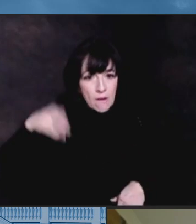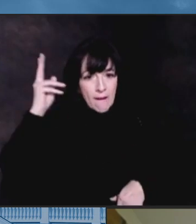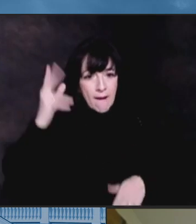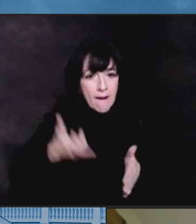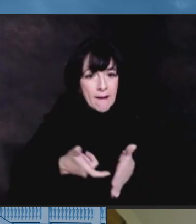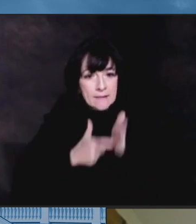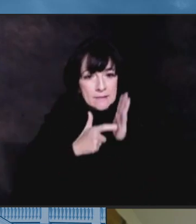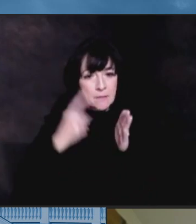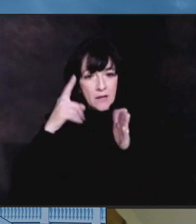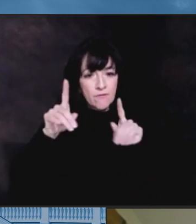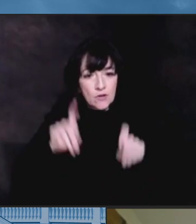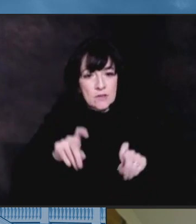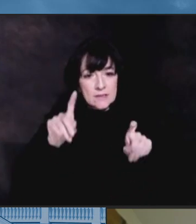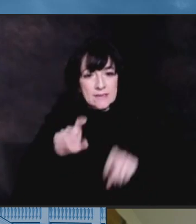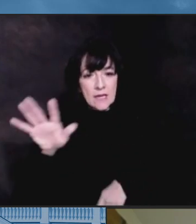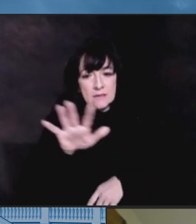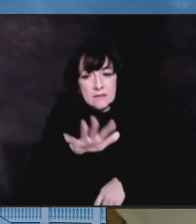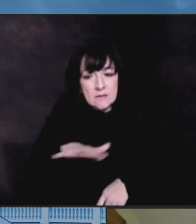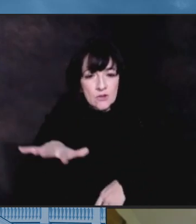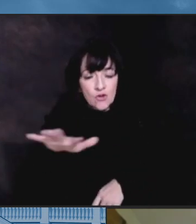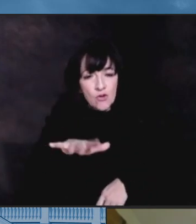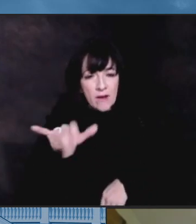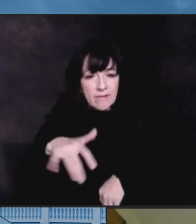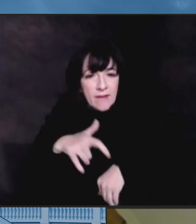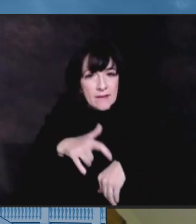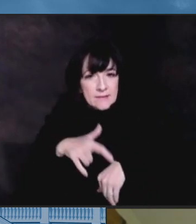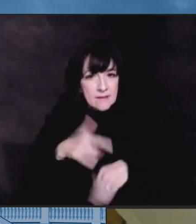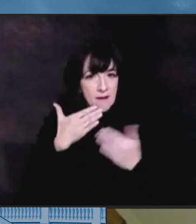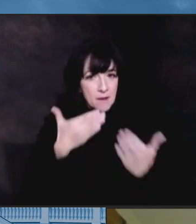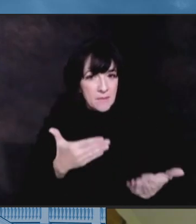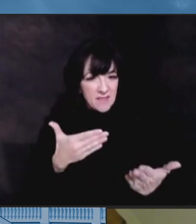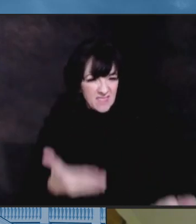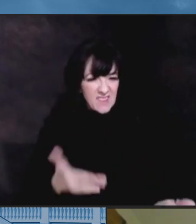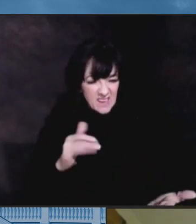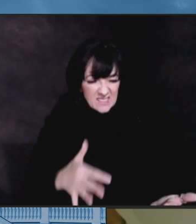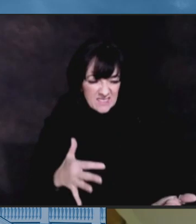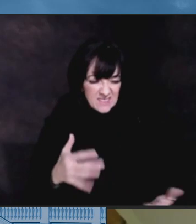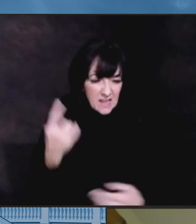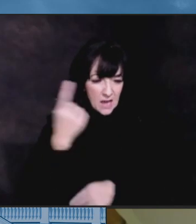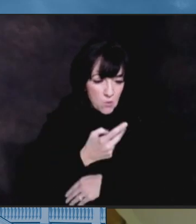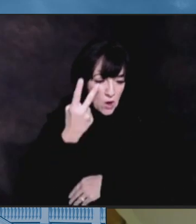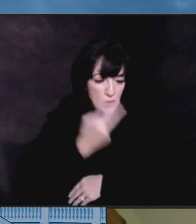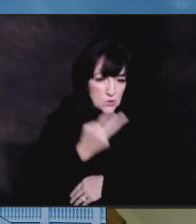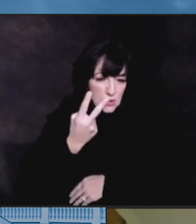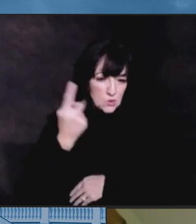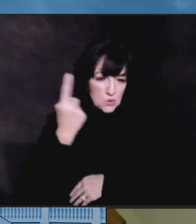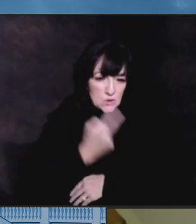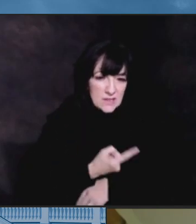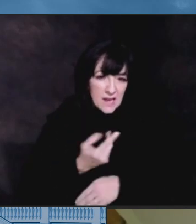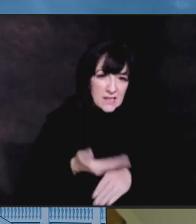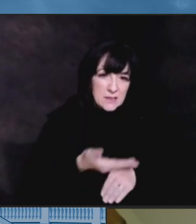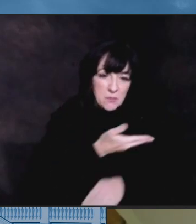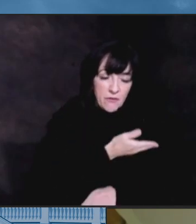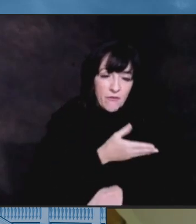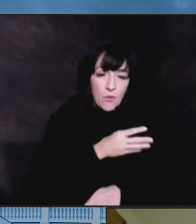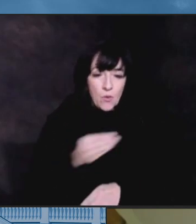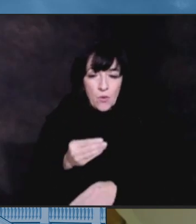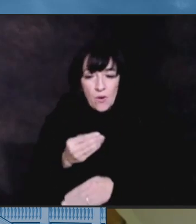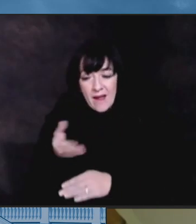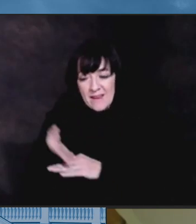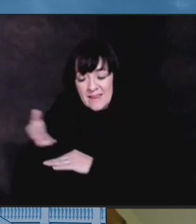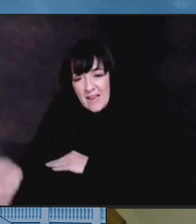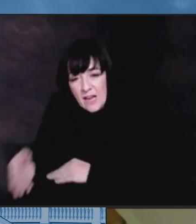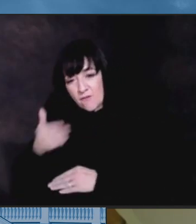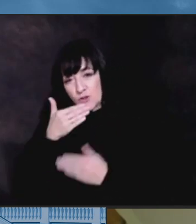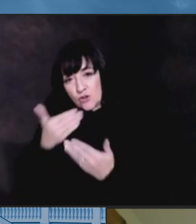Thanksgiving, kind of the days before and the week after. I know you were really pushing the at-home test,